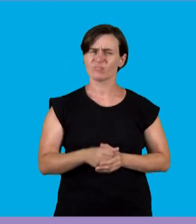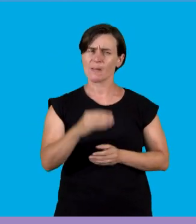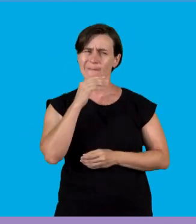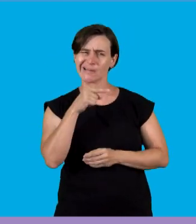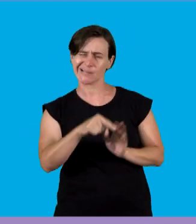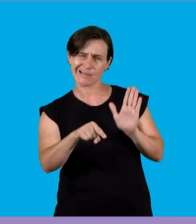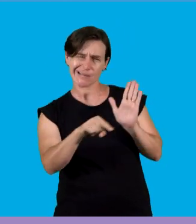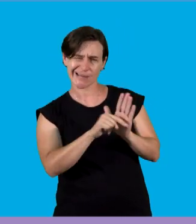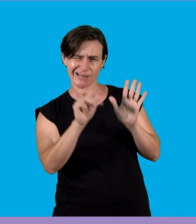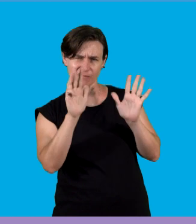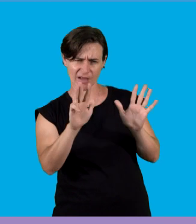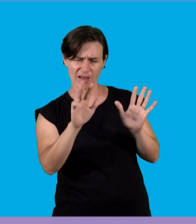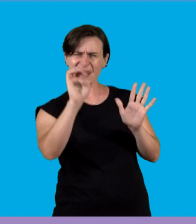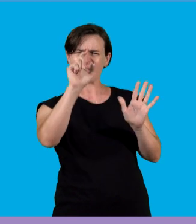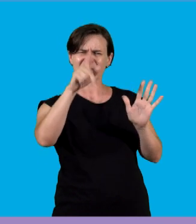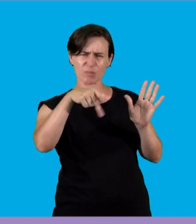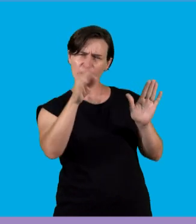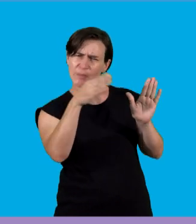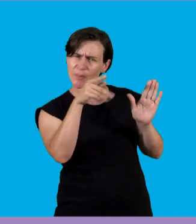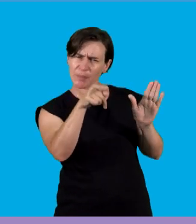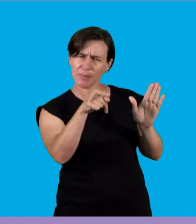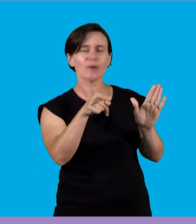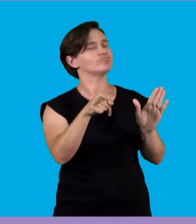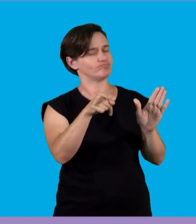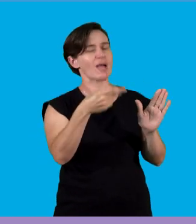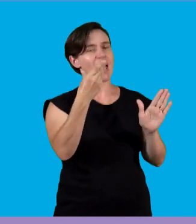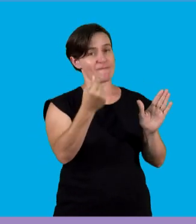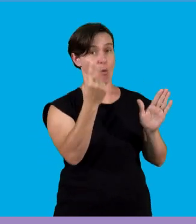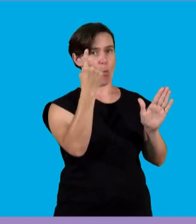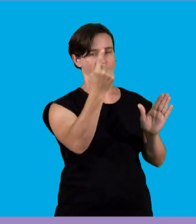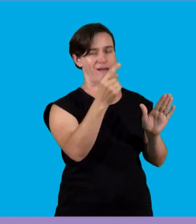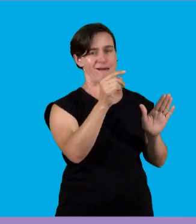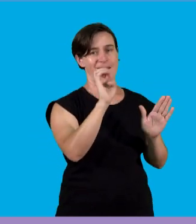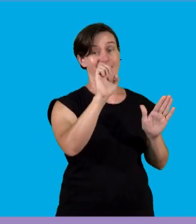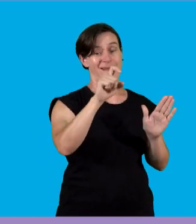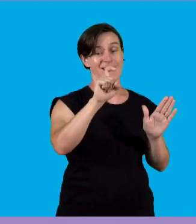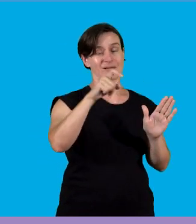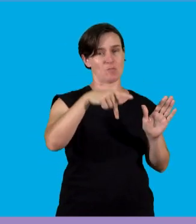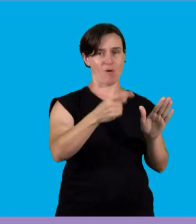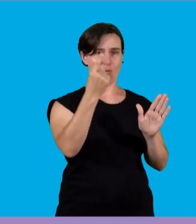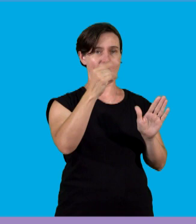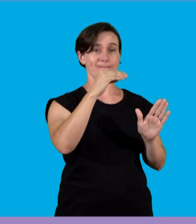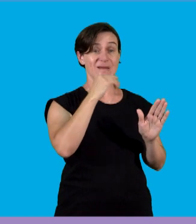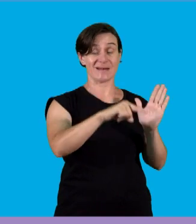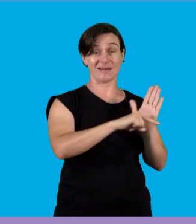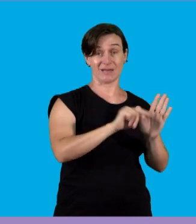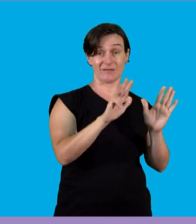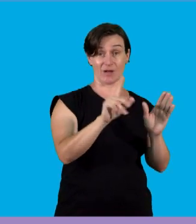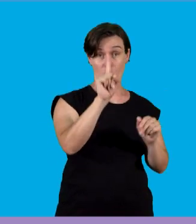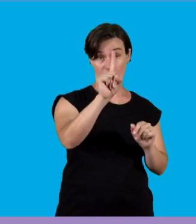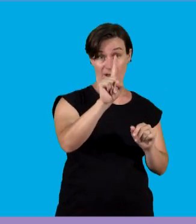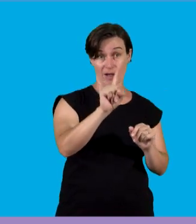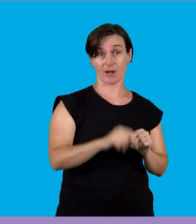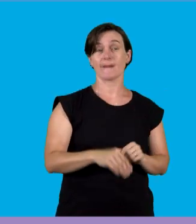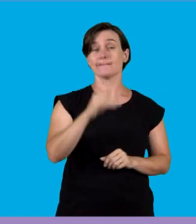remember that negative 9 as it does have an exponent of 1. So this means that this is